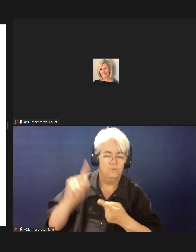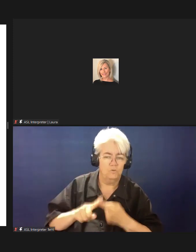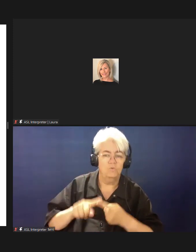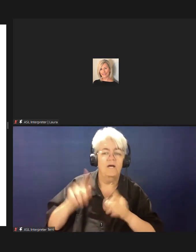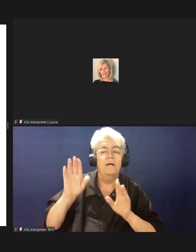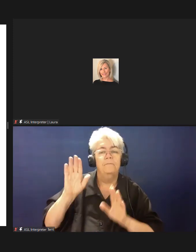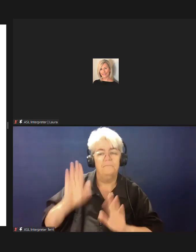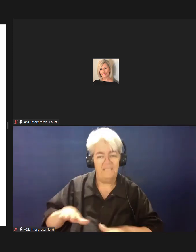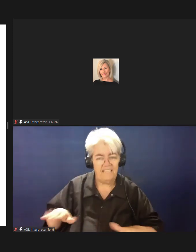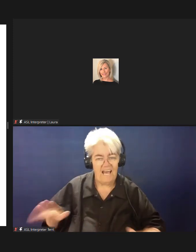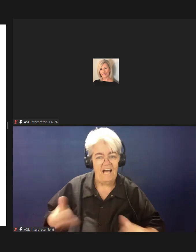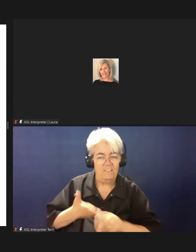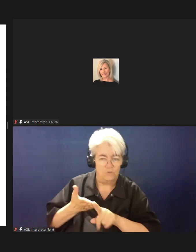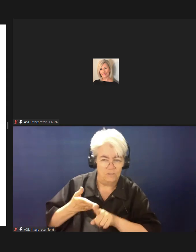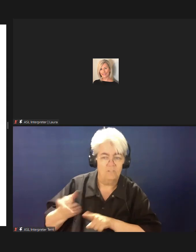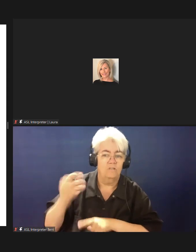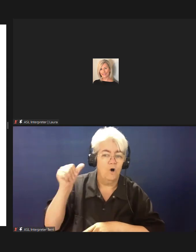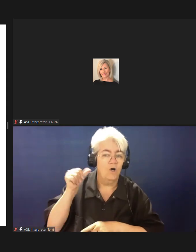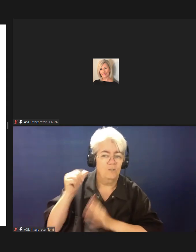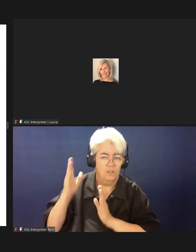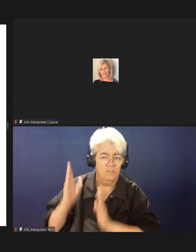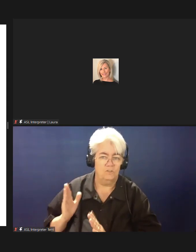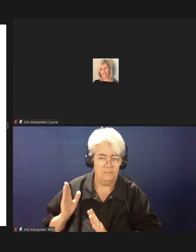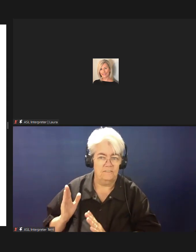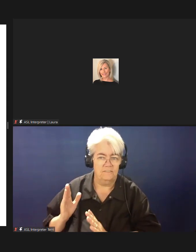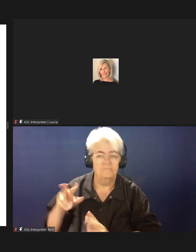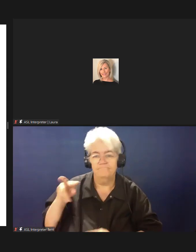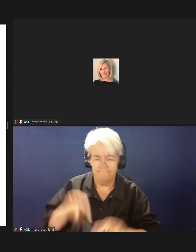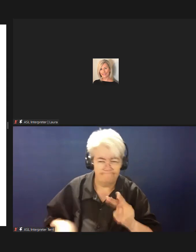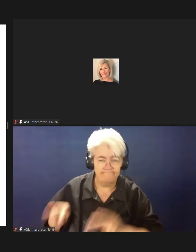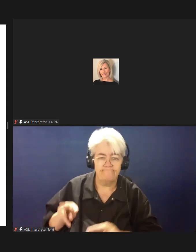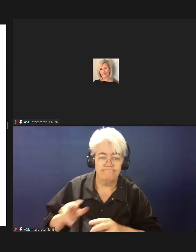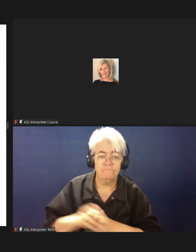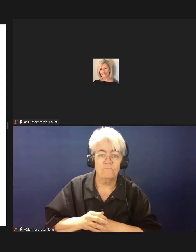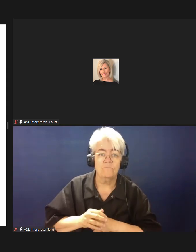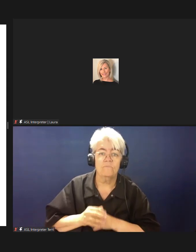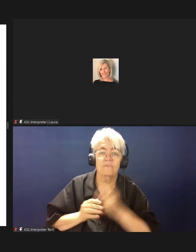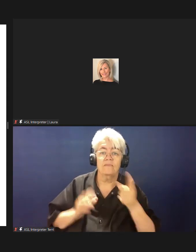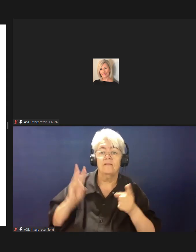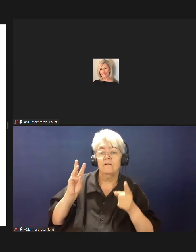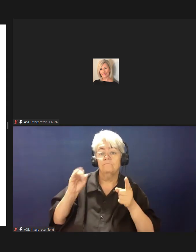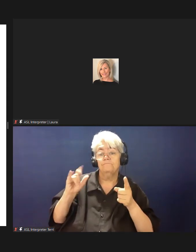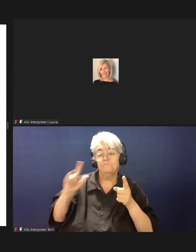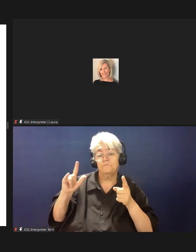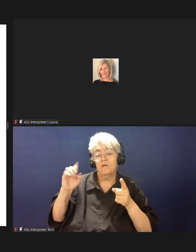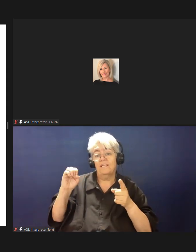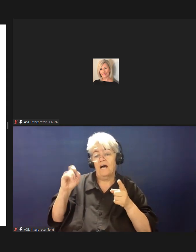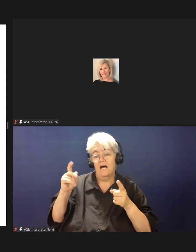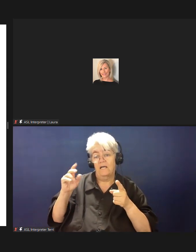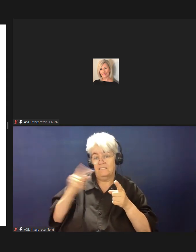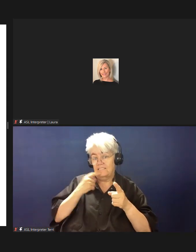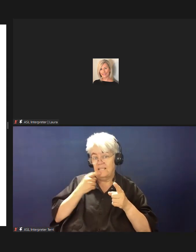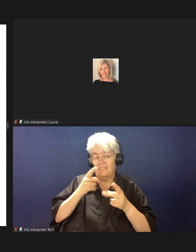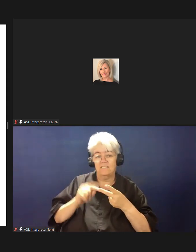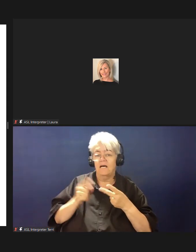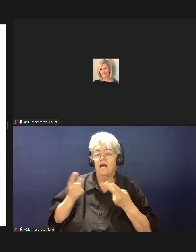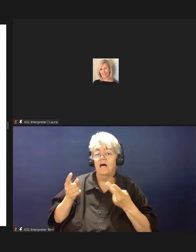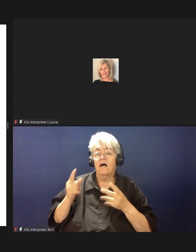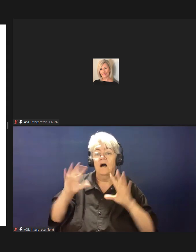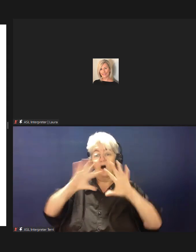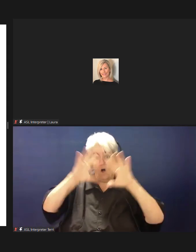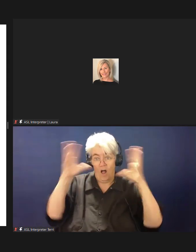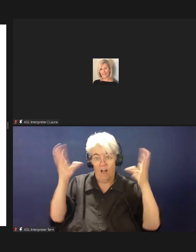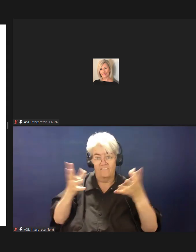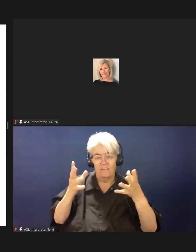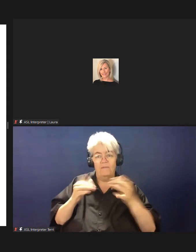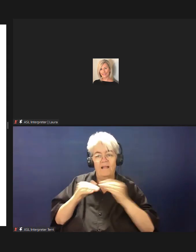pediatric audiologist for evaluation. Less than 1% of the children you'll be screening will typically go this far